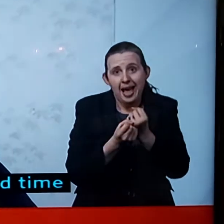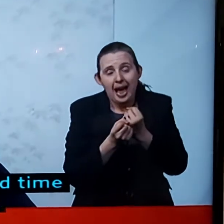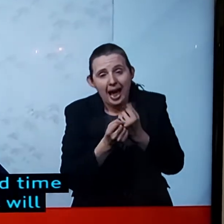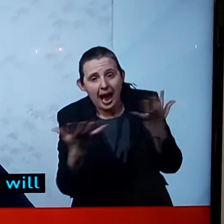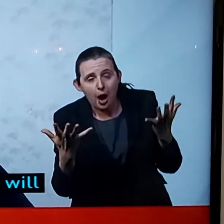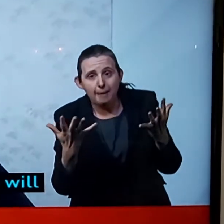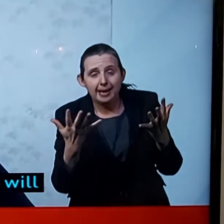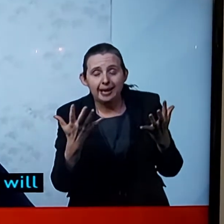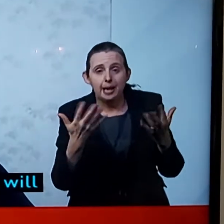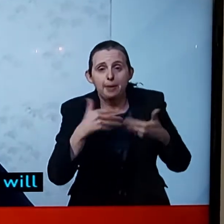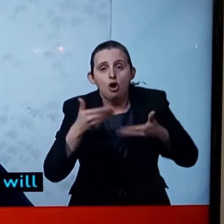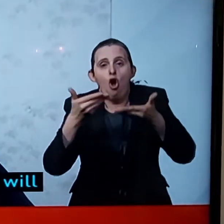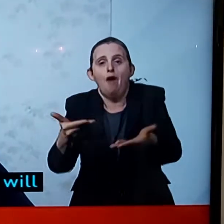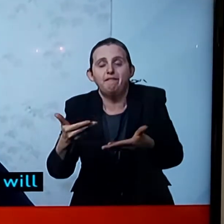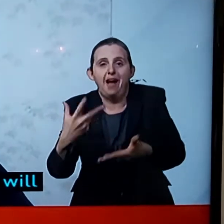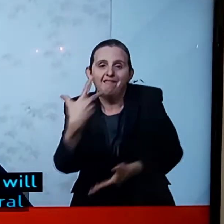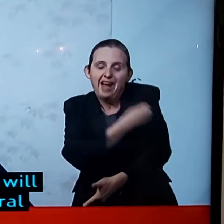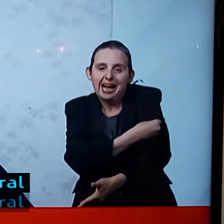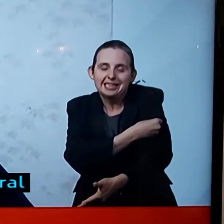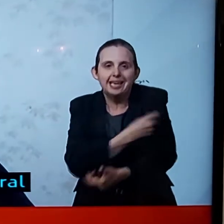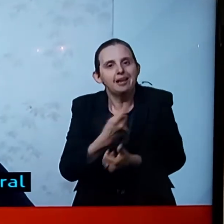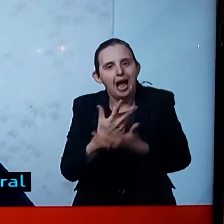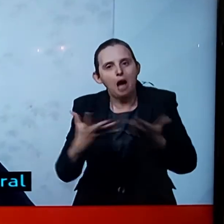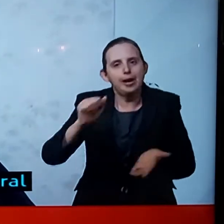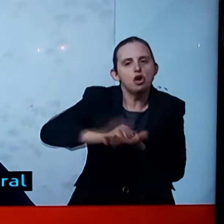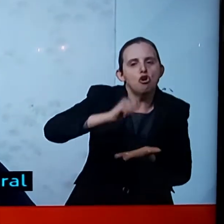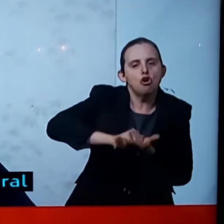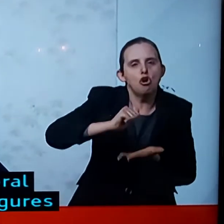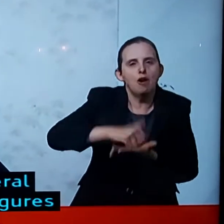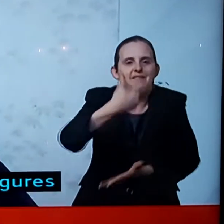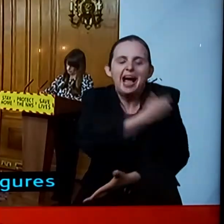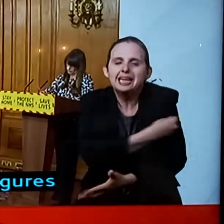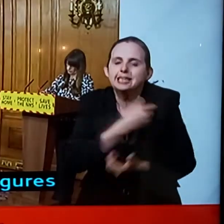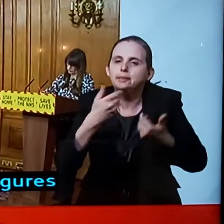taking it so far? And if not, when will you be able to share that data?